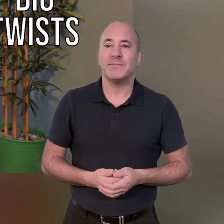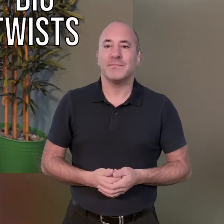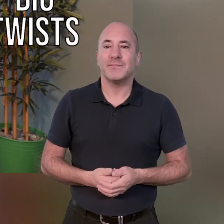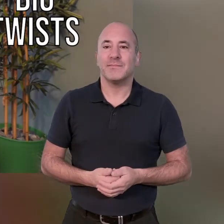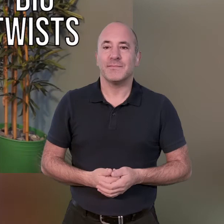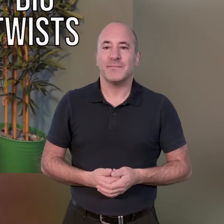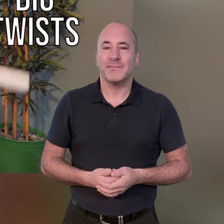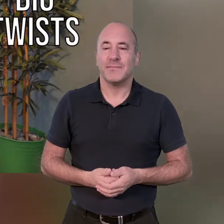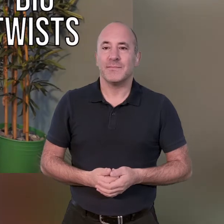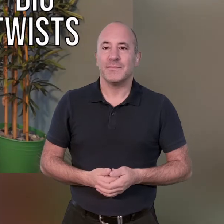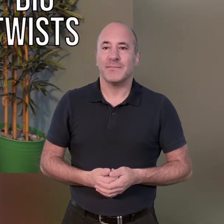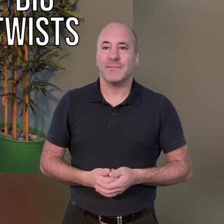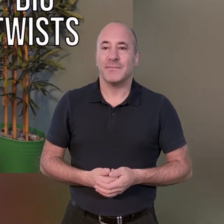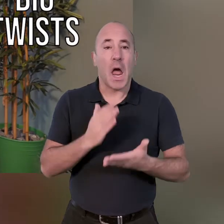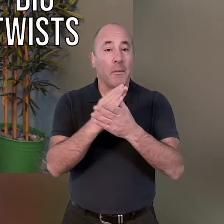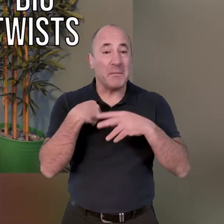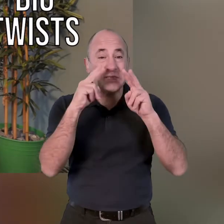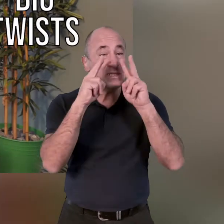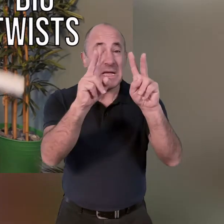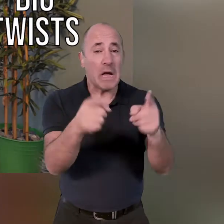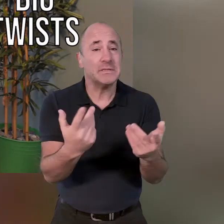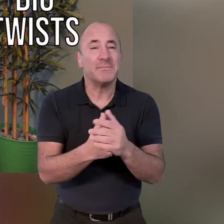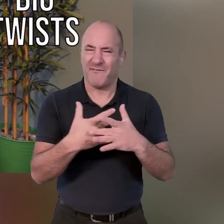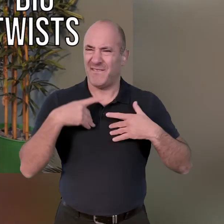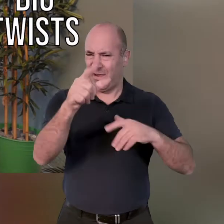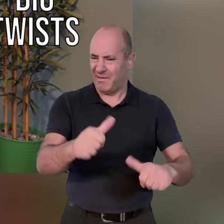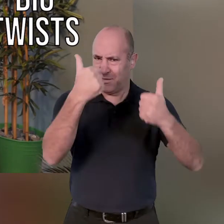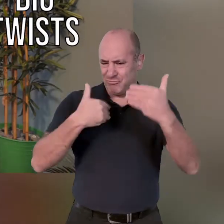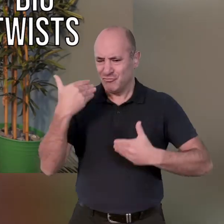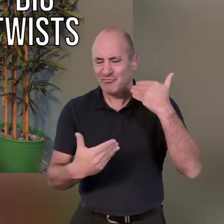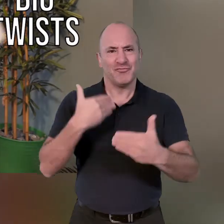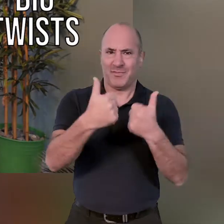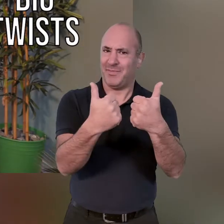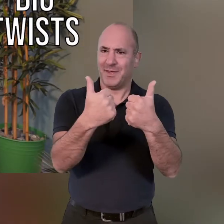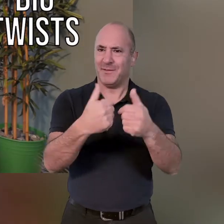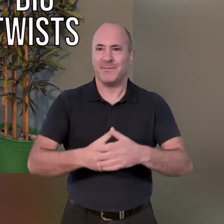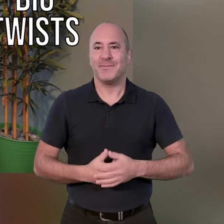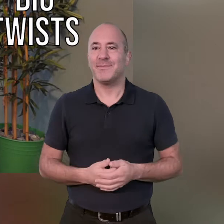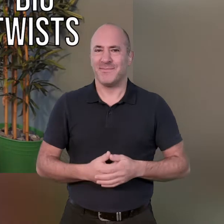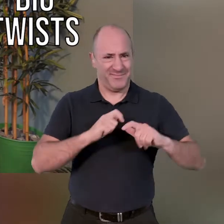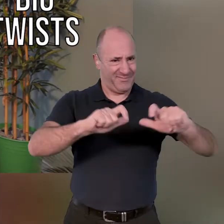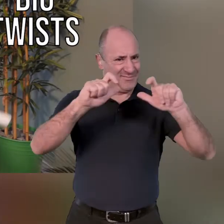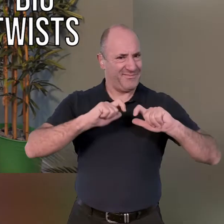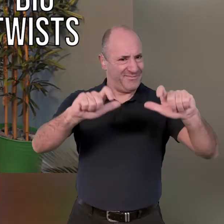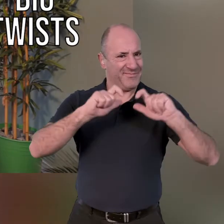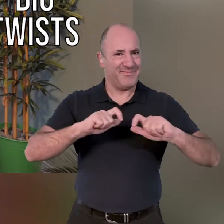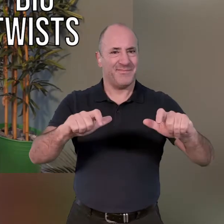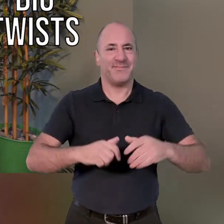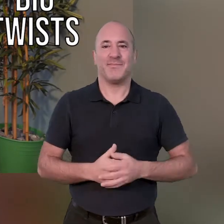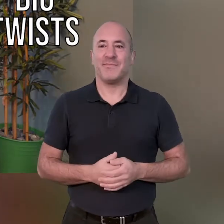Excellent work. I can't see you, but I'm sure you're doing great stuff. Keep it up, everybody. We've only got